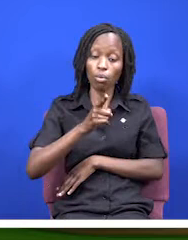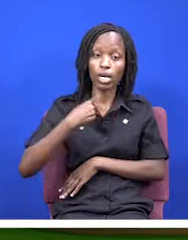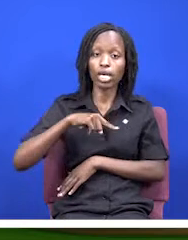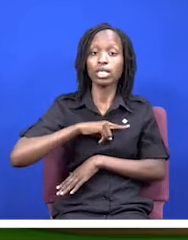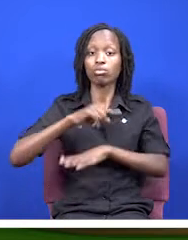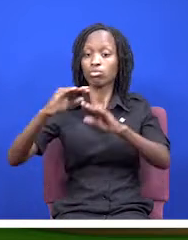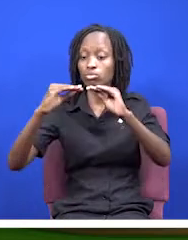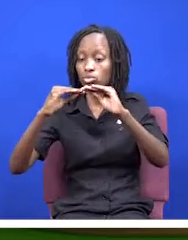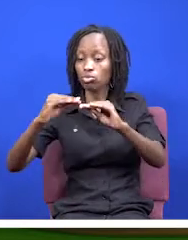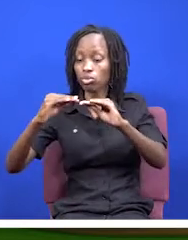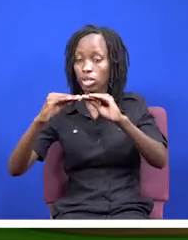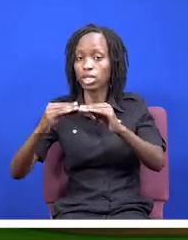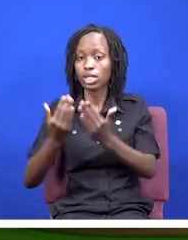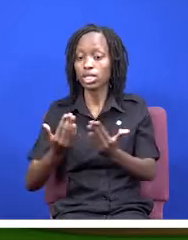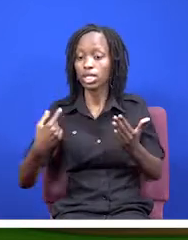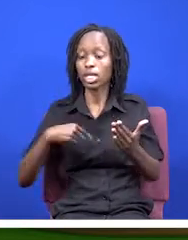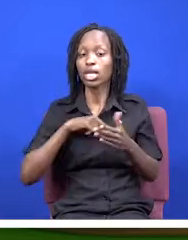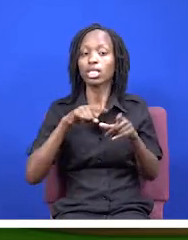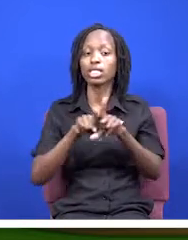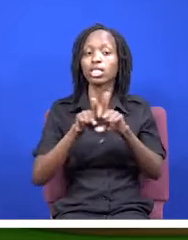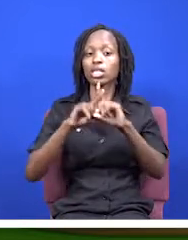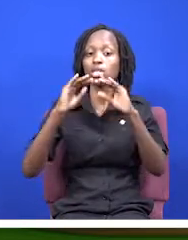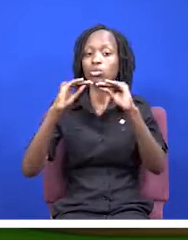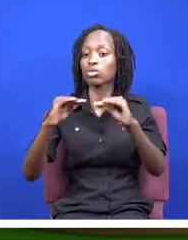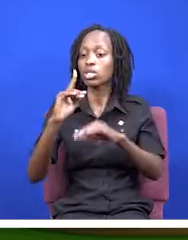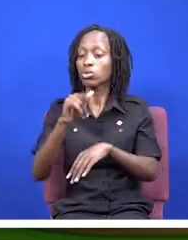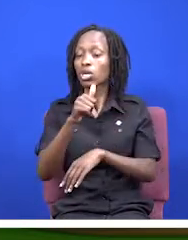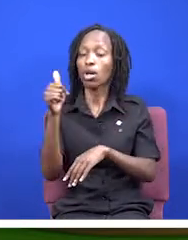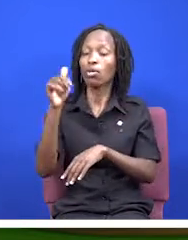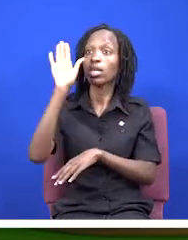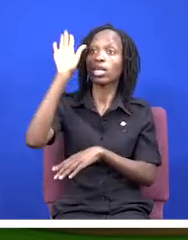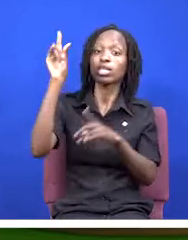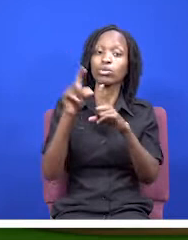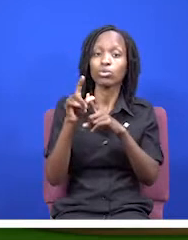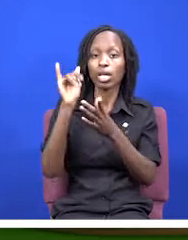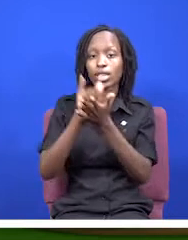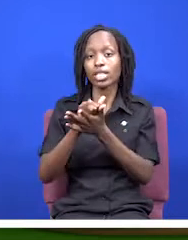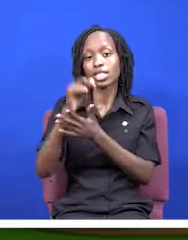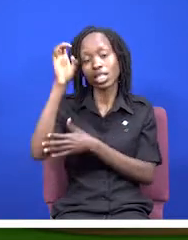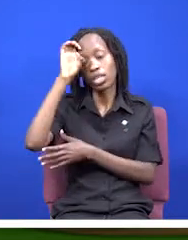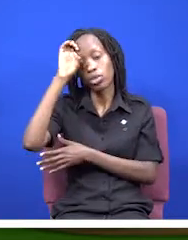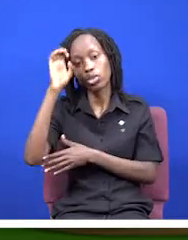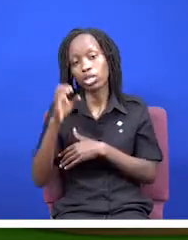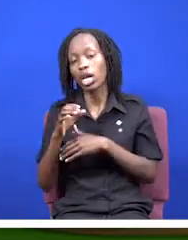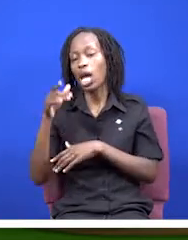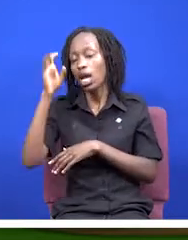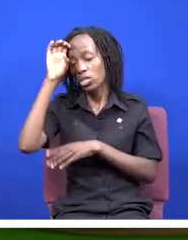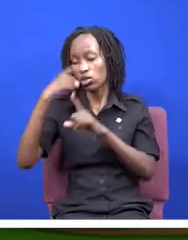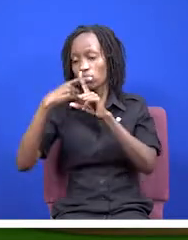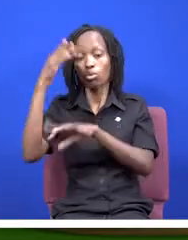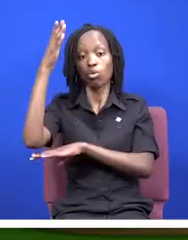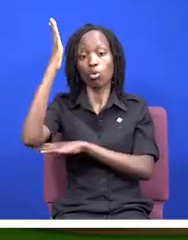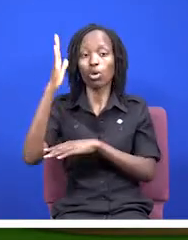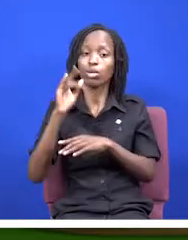us to teach our children and even to teach one another his word. That is education. It comes